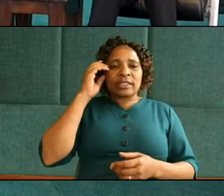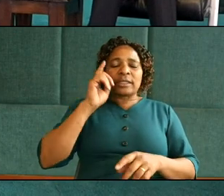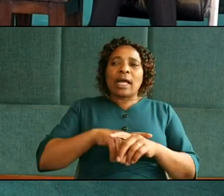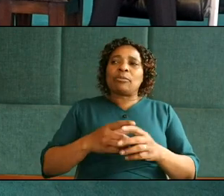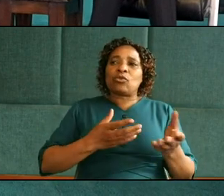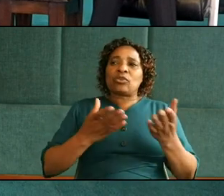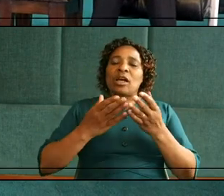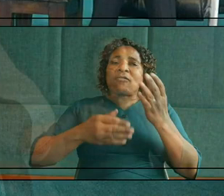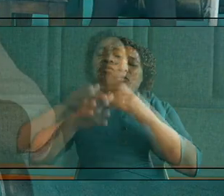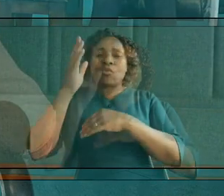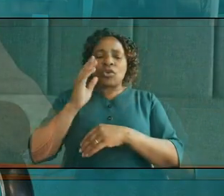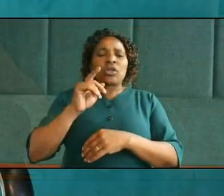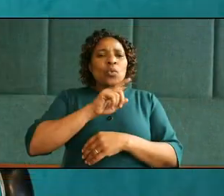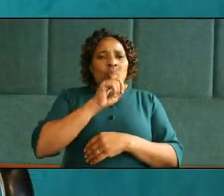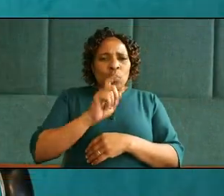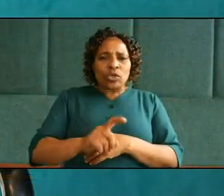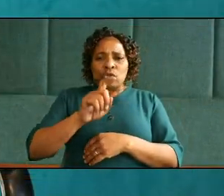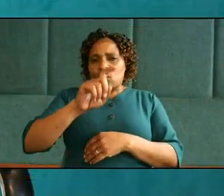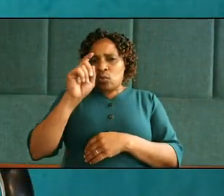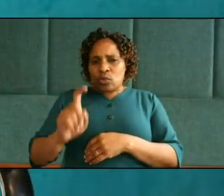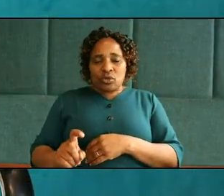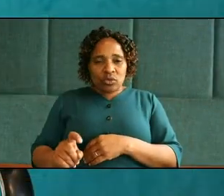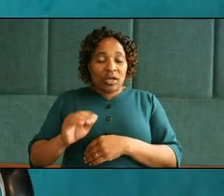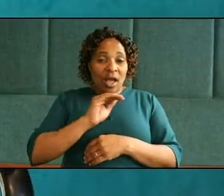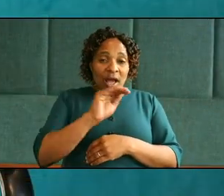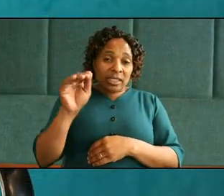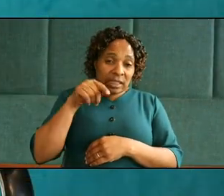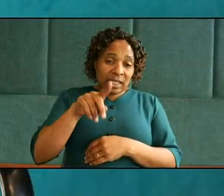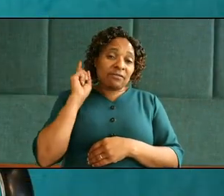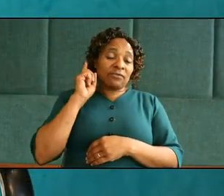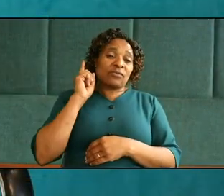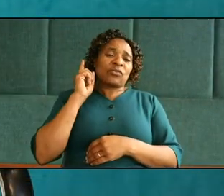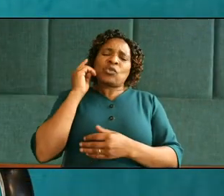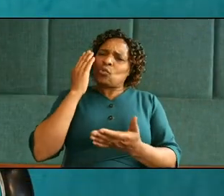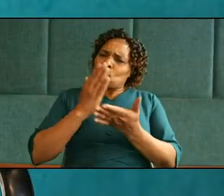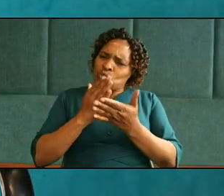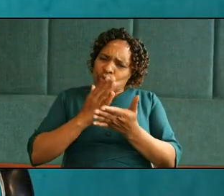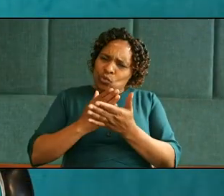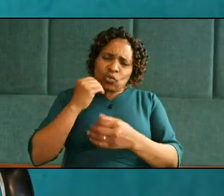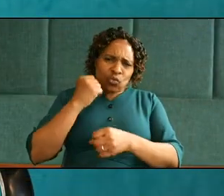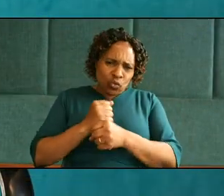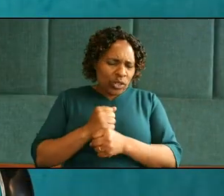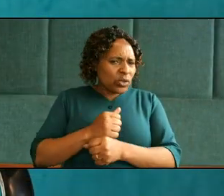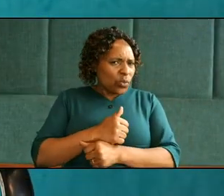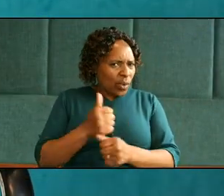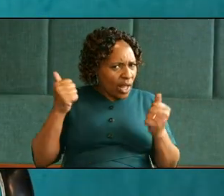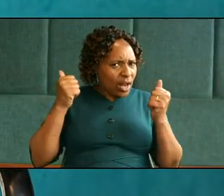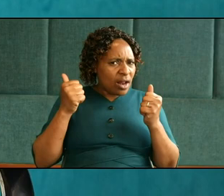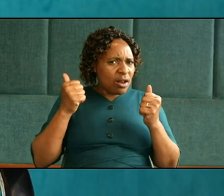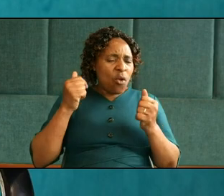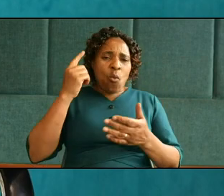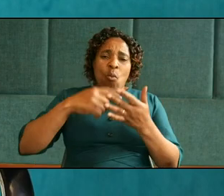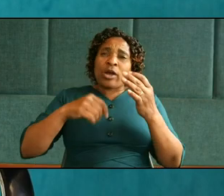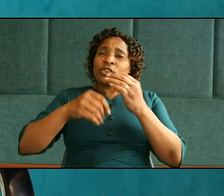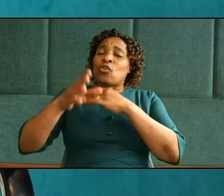God, we need to question and you need to ask ourselves, are we really doing it? And are we really doing what